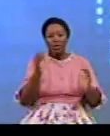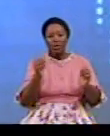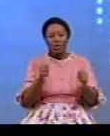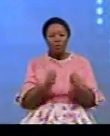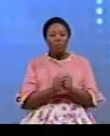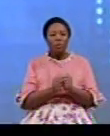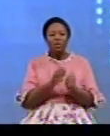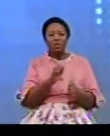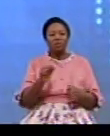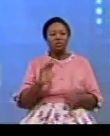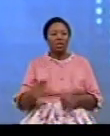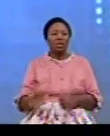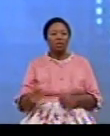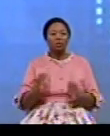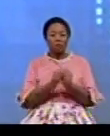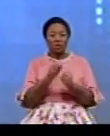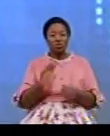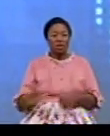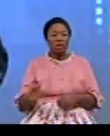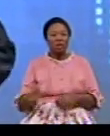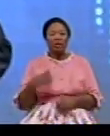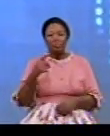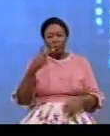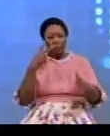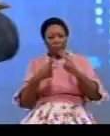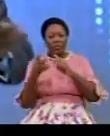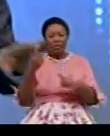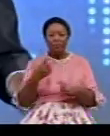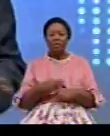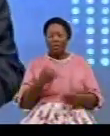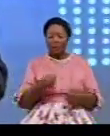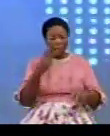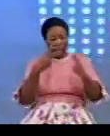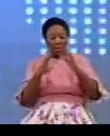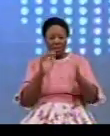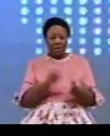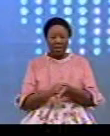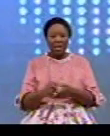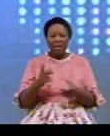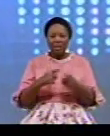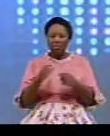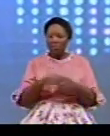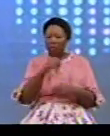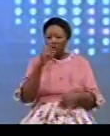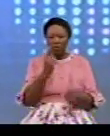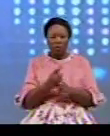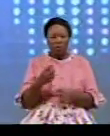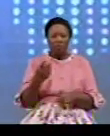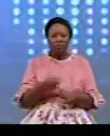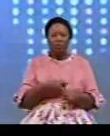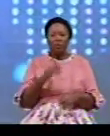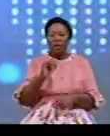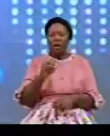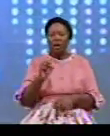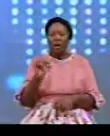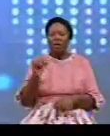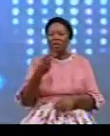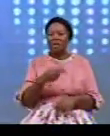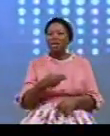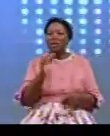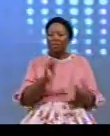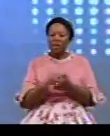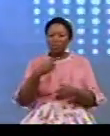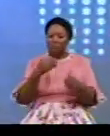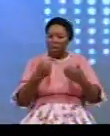I know you've been looking at my sin. He looks at our sin, at the evil we have done, at the